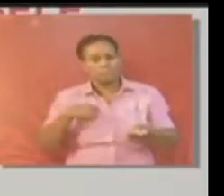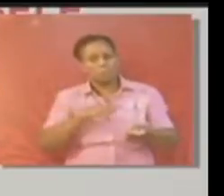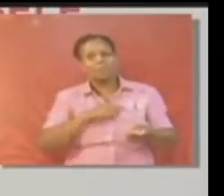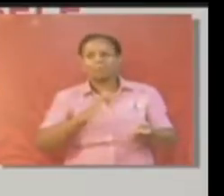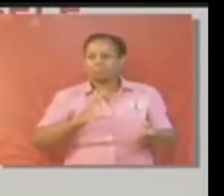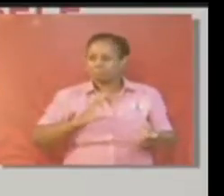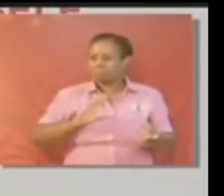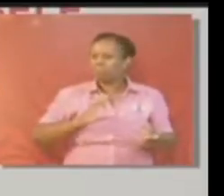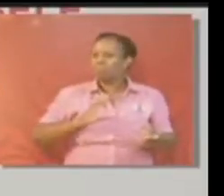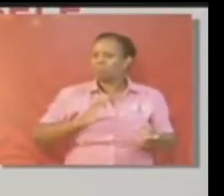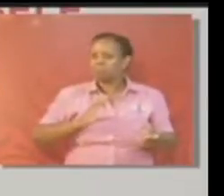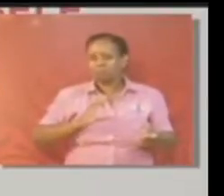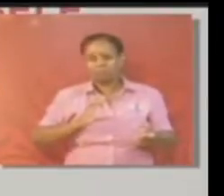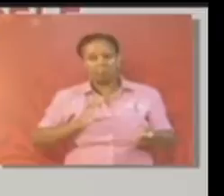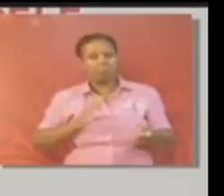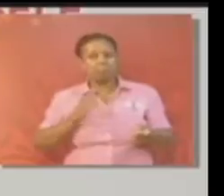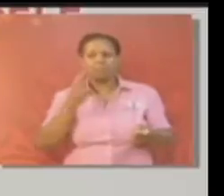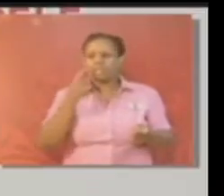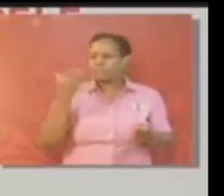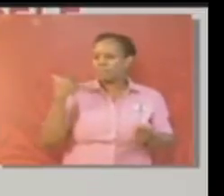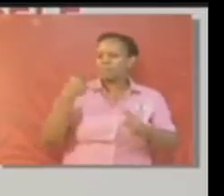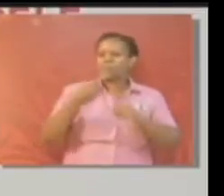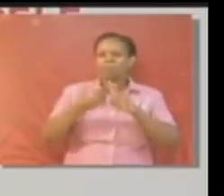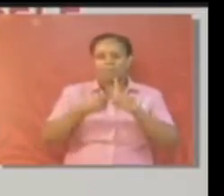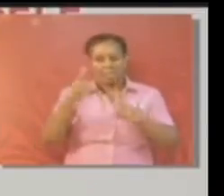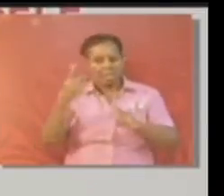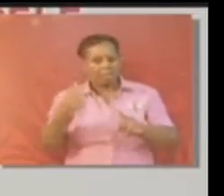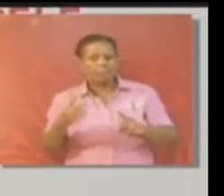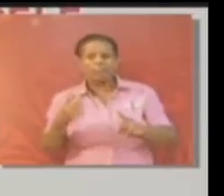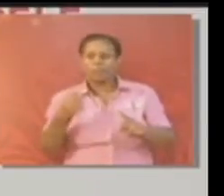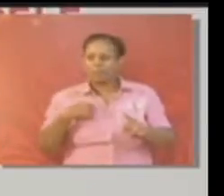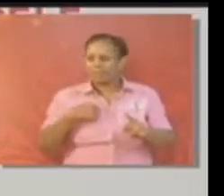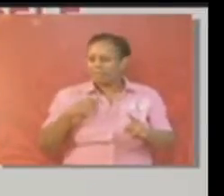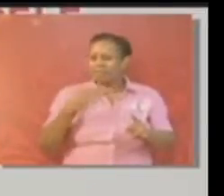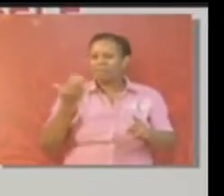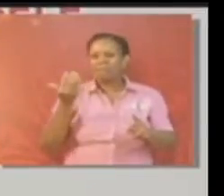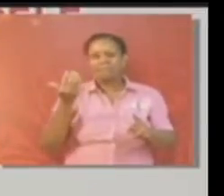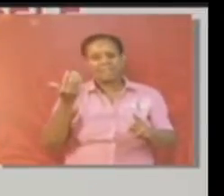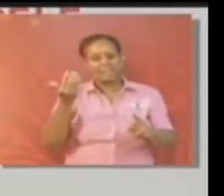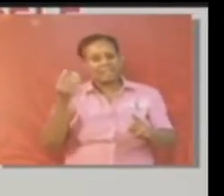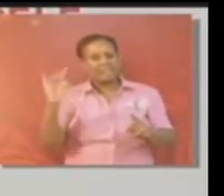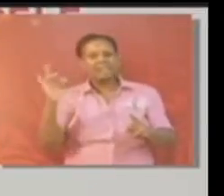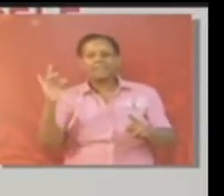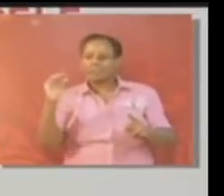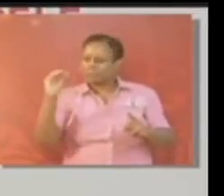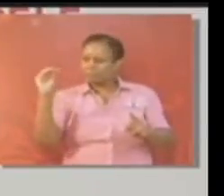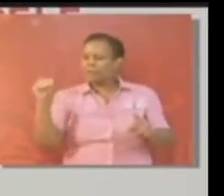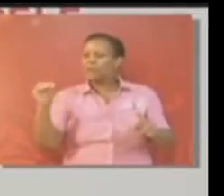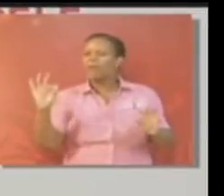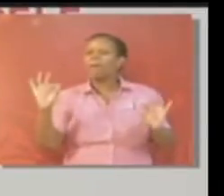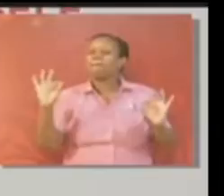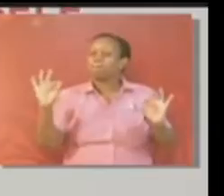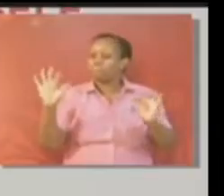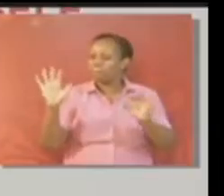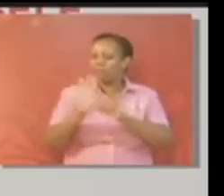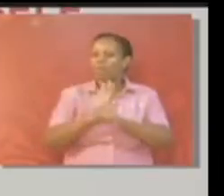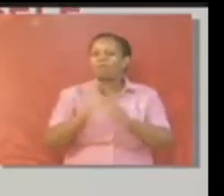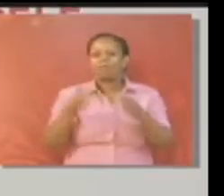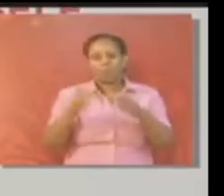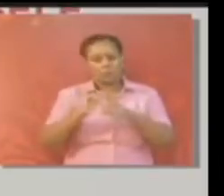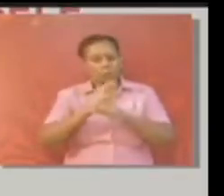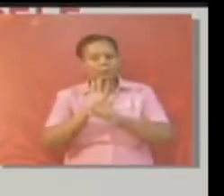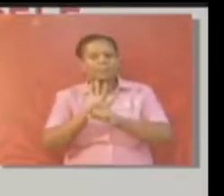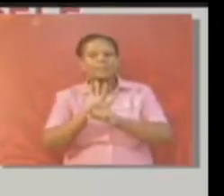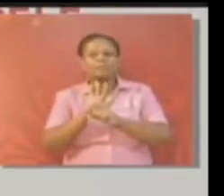half. We have been between 15 to 18%. So we could treat a lot more cases